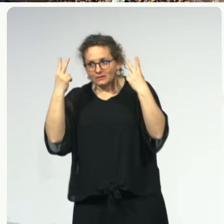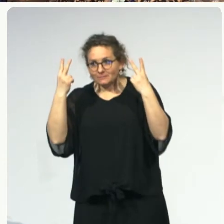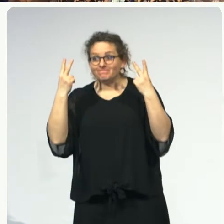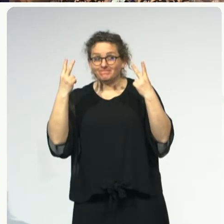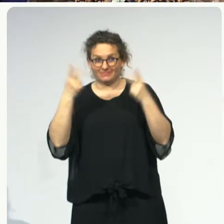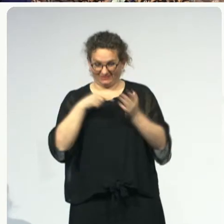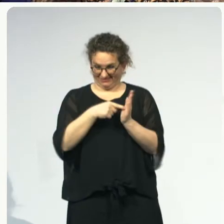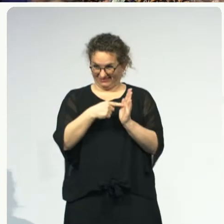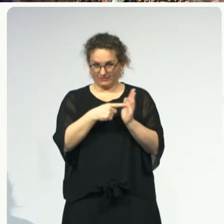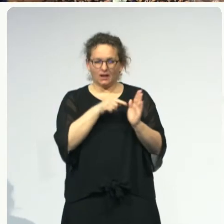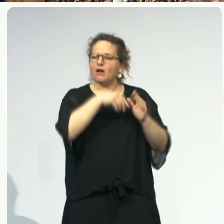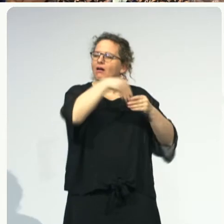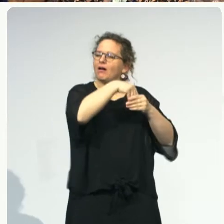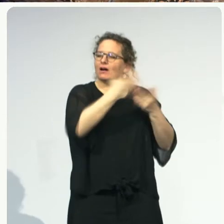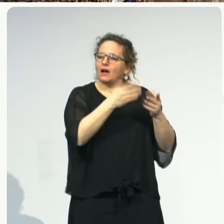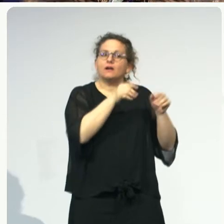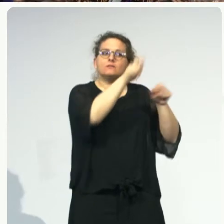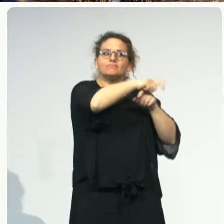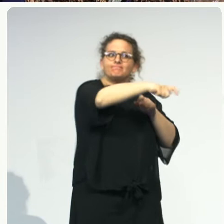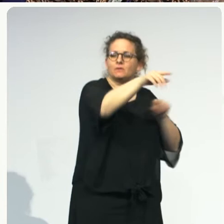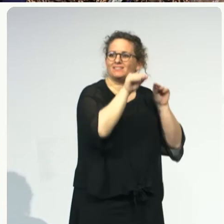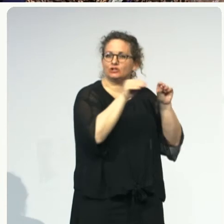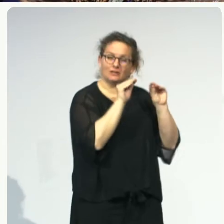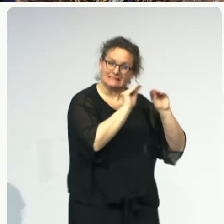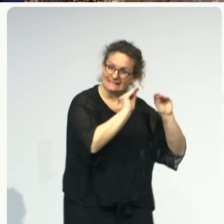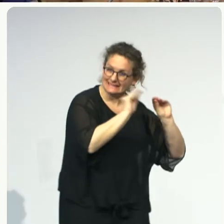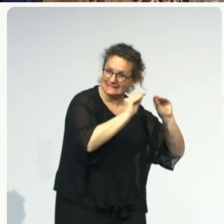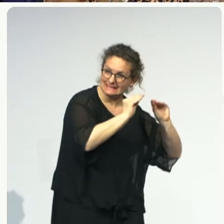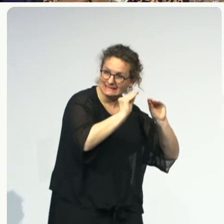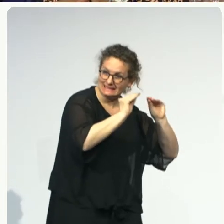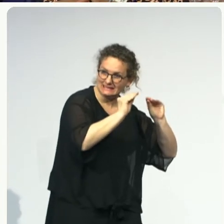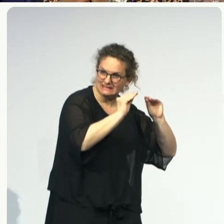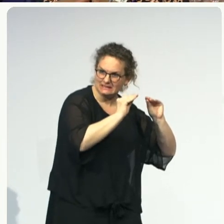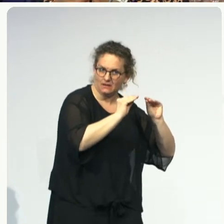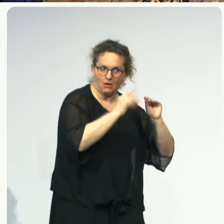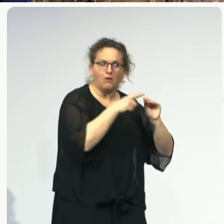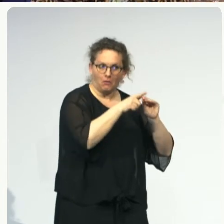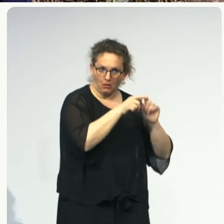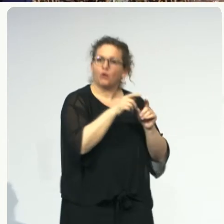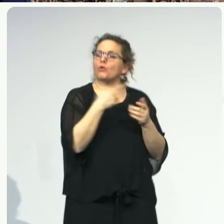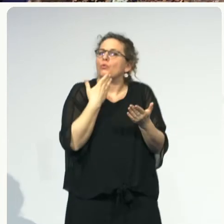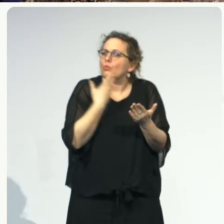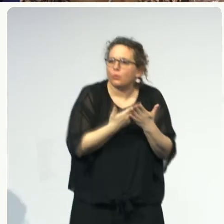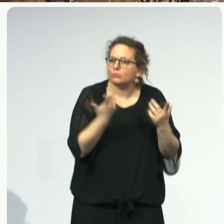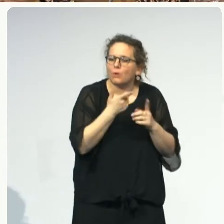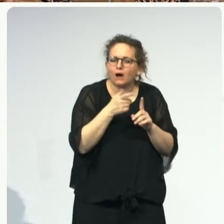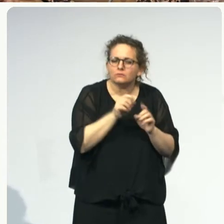the first model was cascading model, which benefited only a few teachers. so it was not